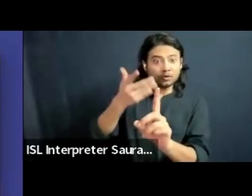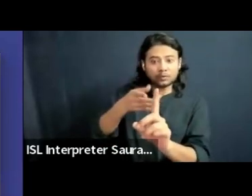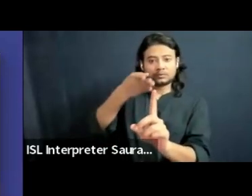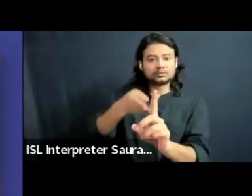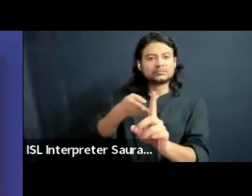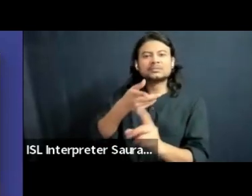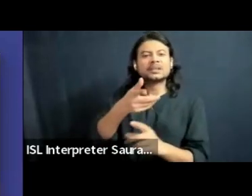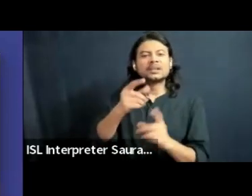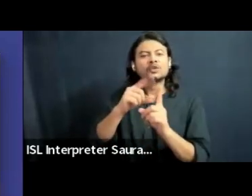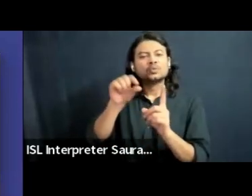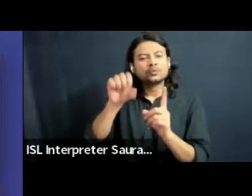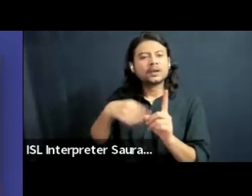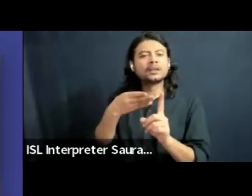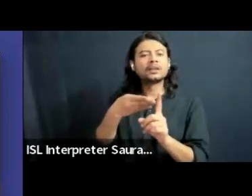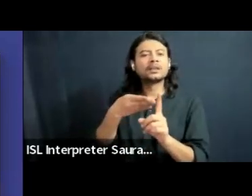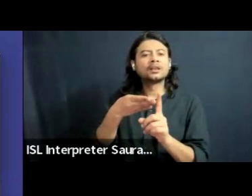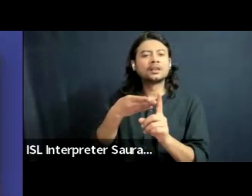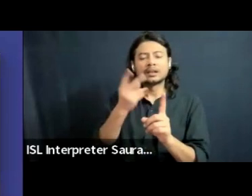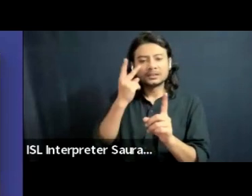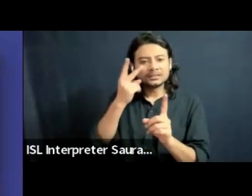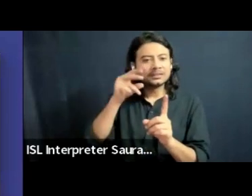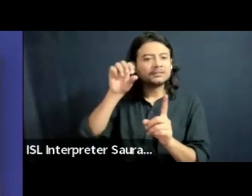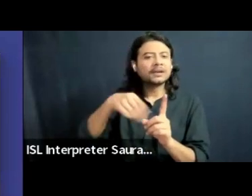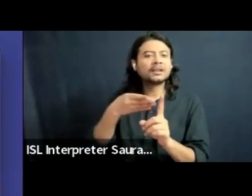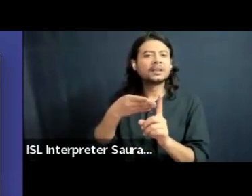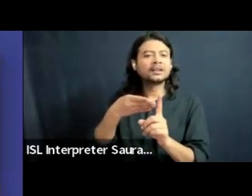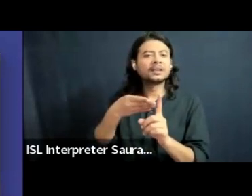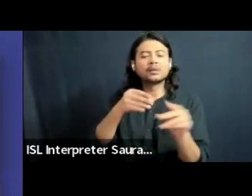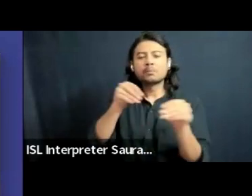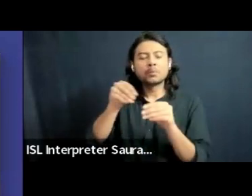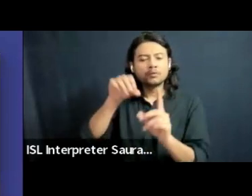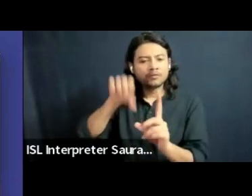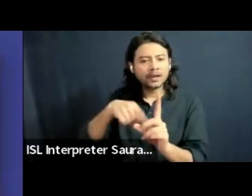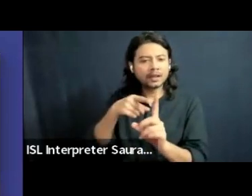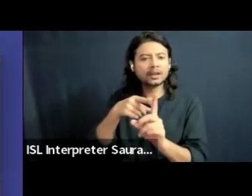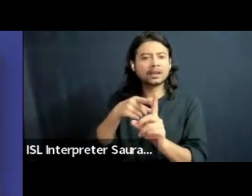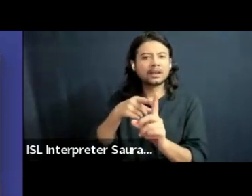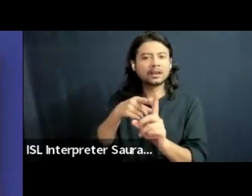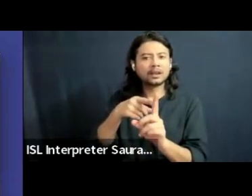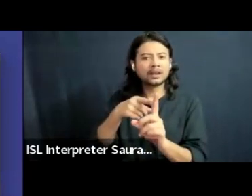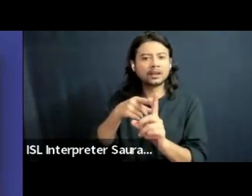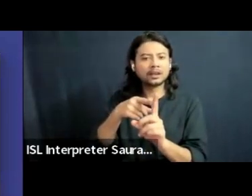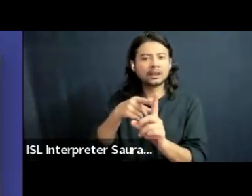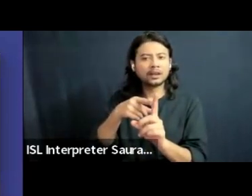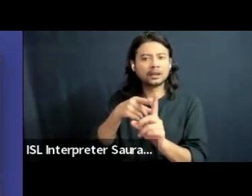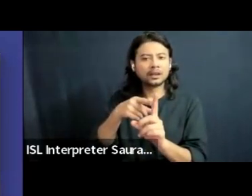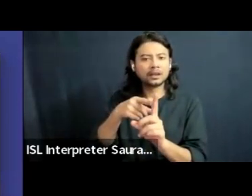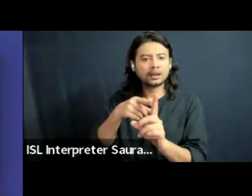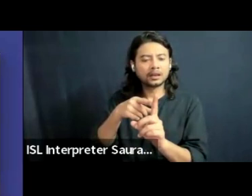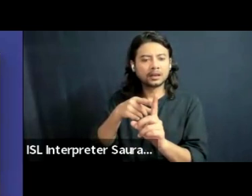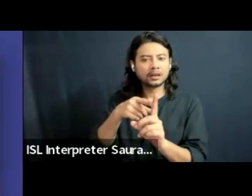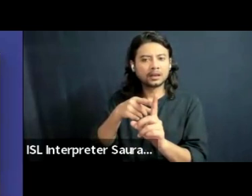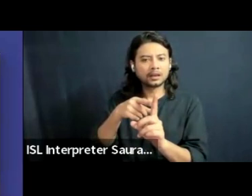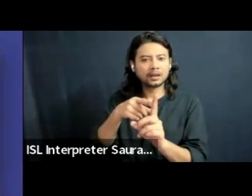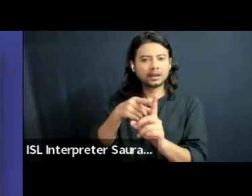cannot see. We divide up children. We call children, do a line between children and say,